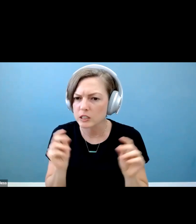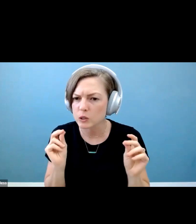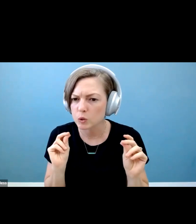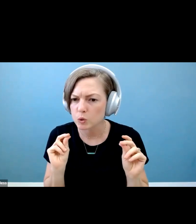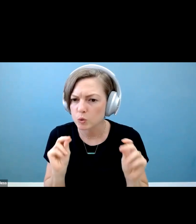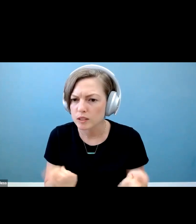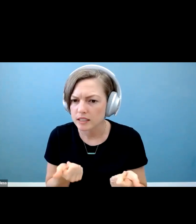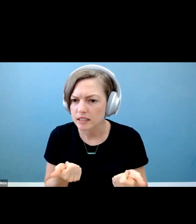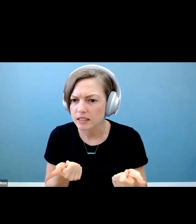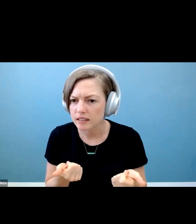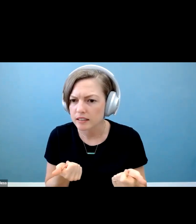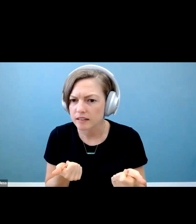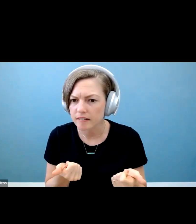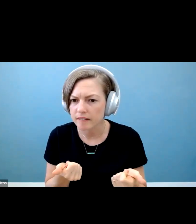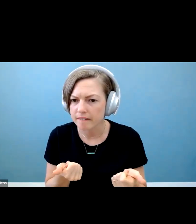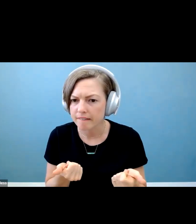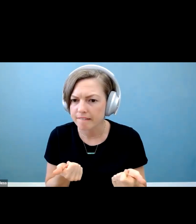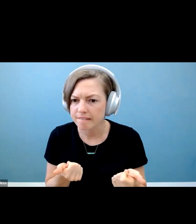see.